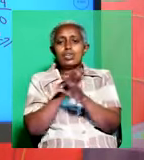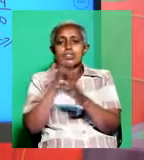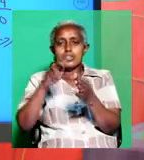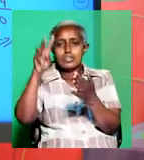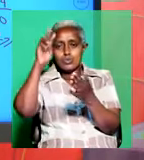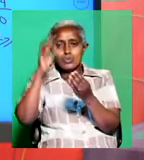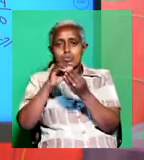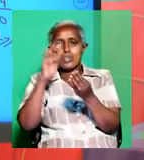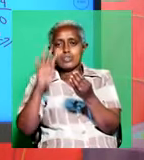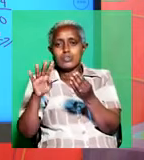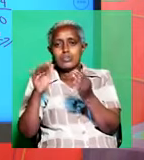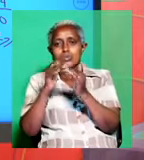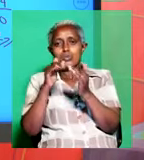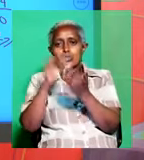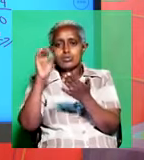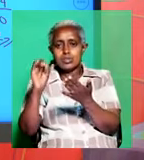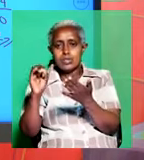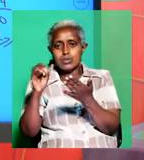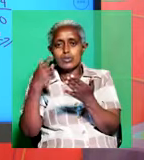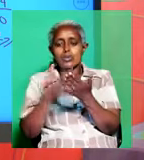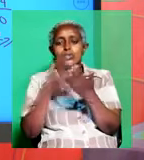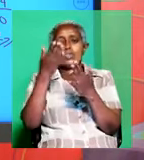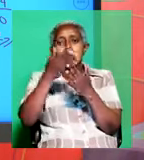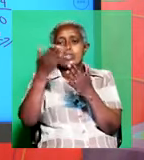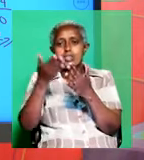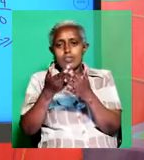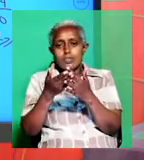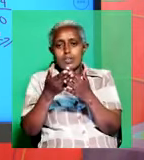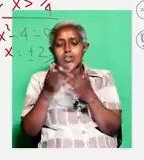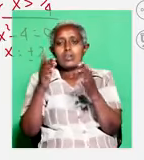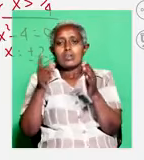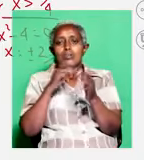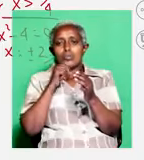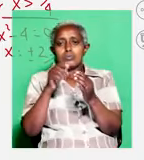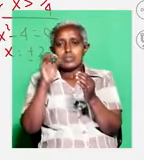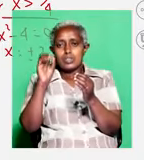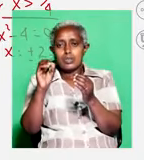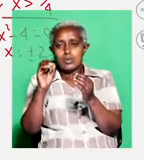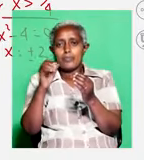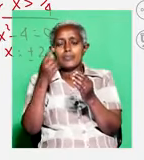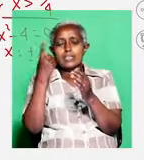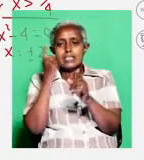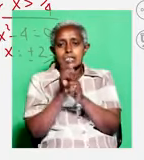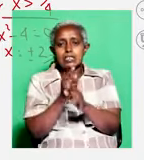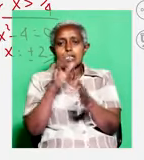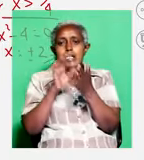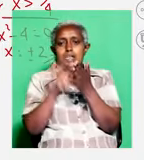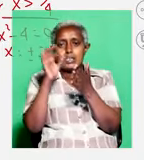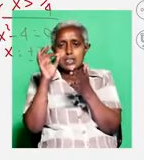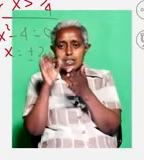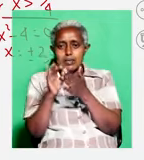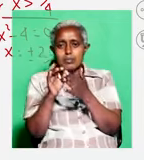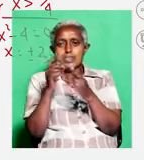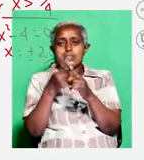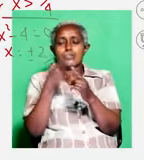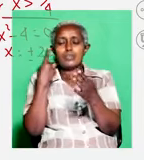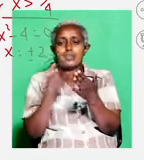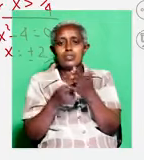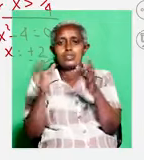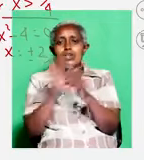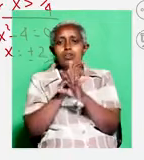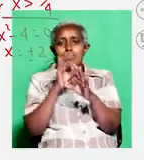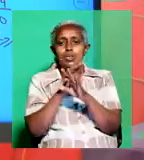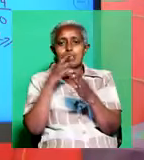plus 4 is equal to 0 on the interval. This cannot be 0. So only the critical numbers for this